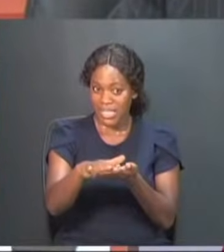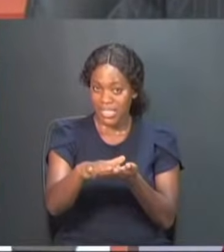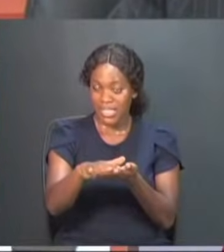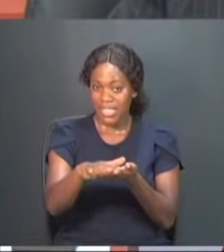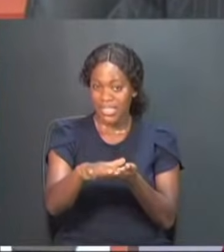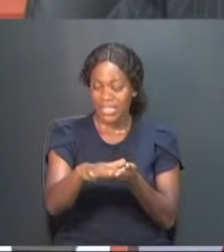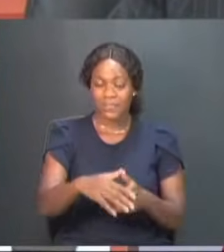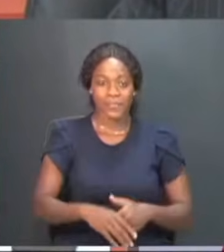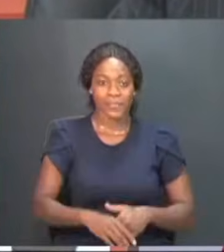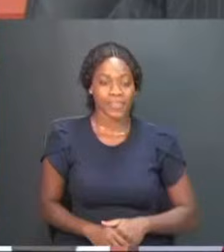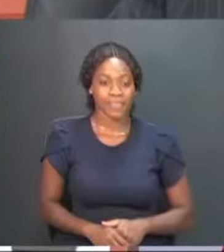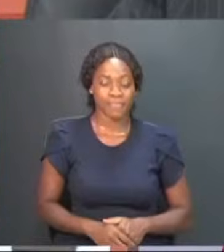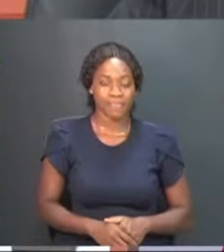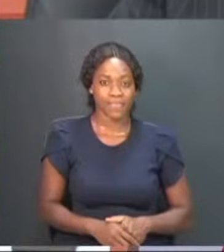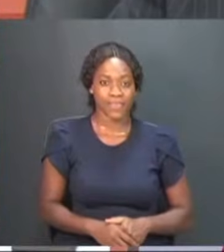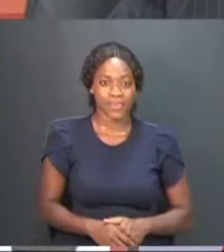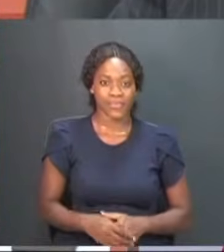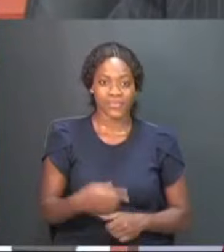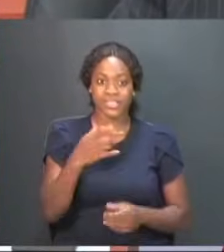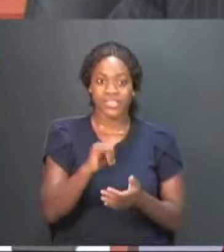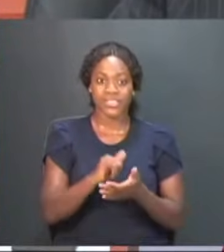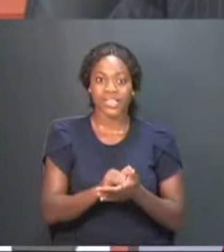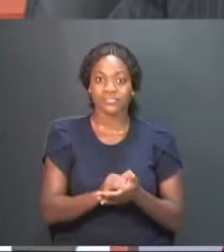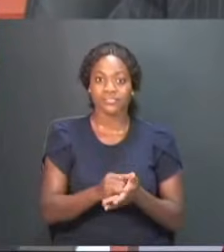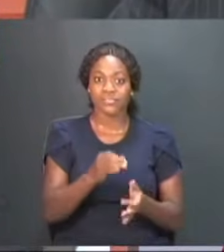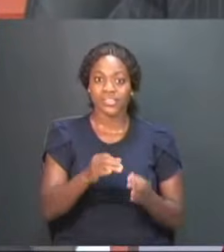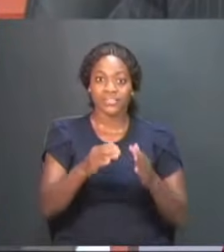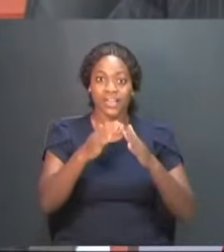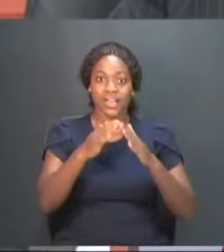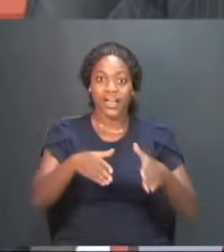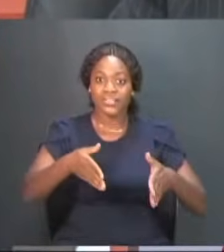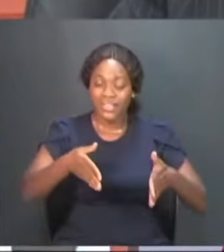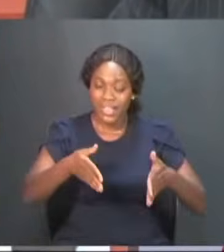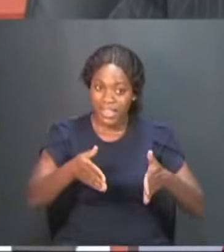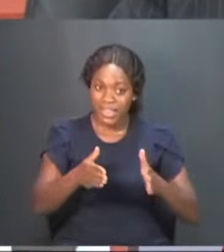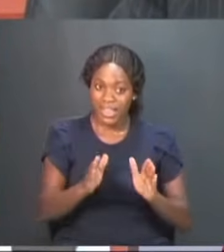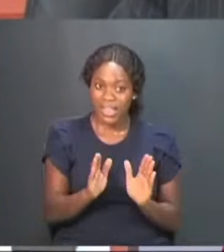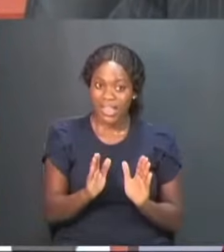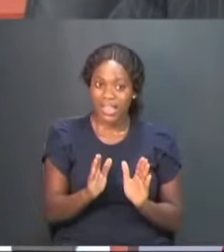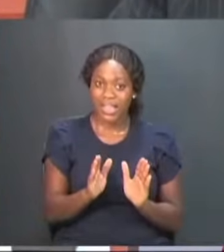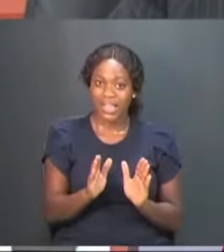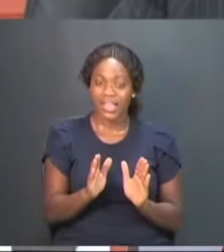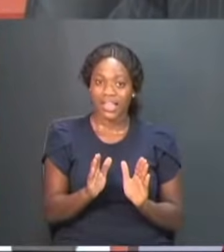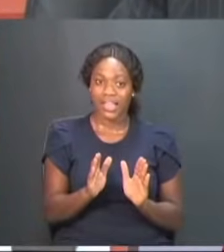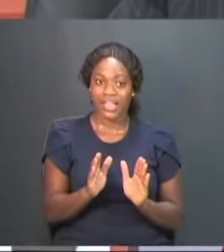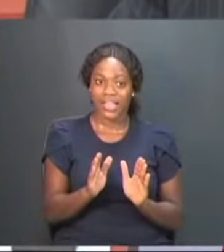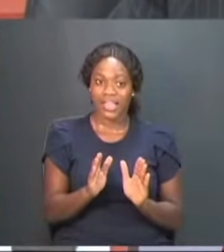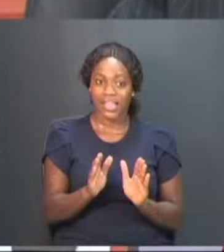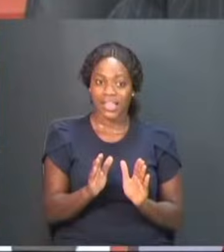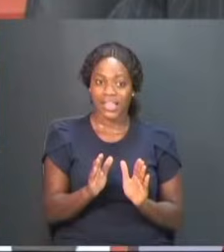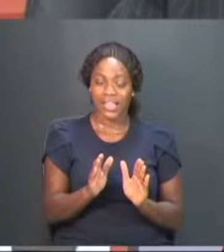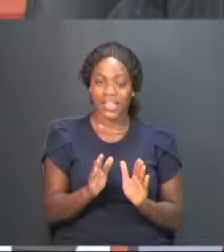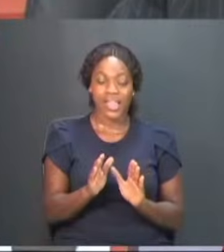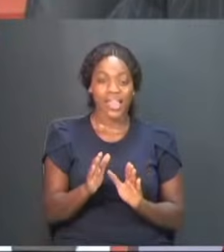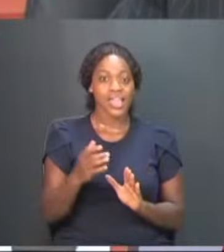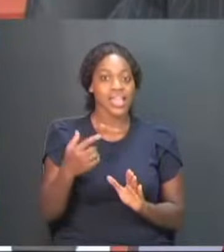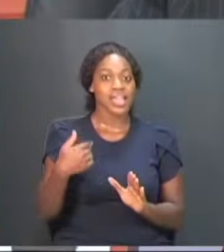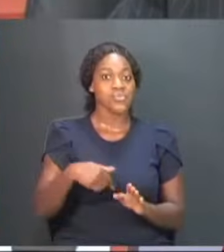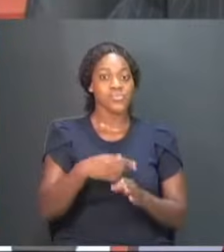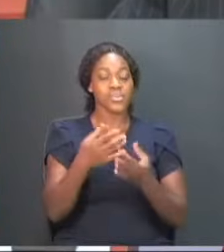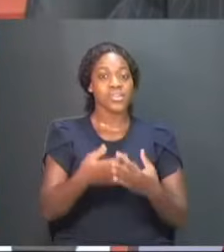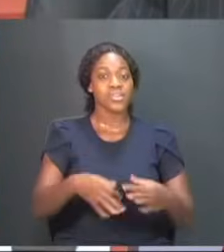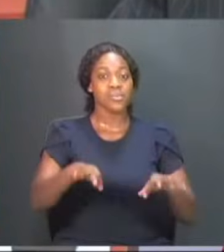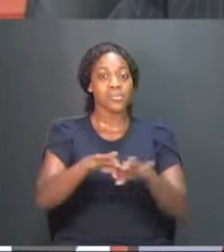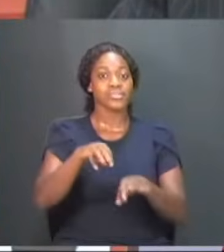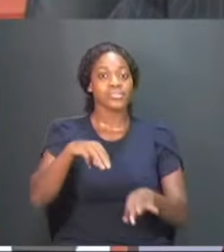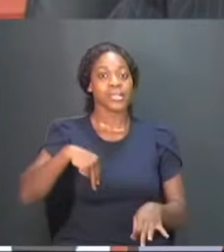98 is by the leave of this House. And we, as an integral part of this House,